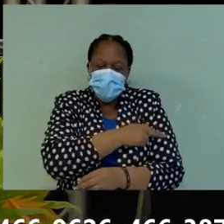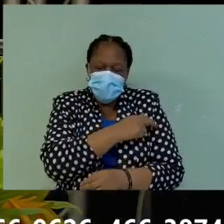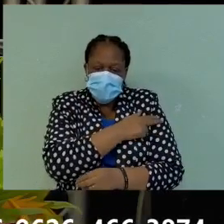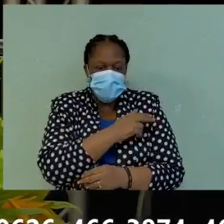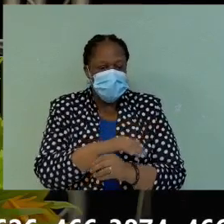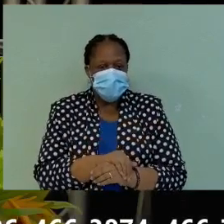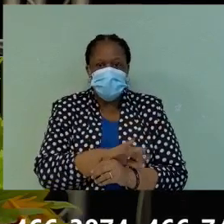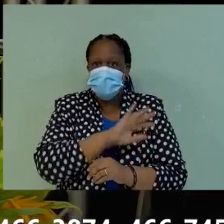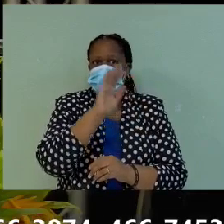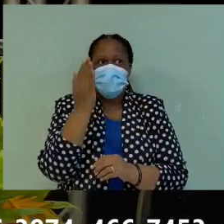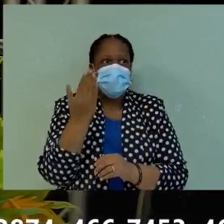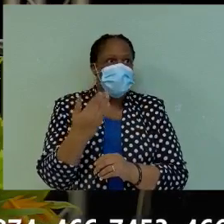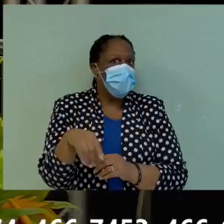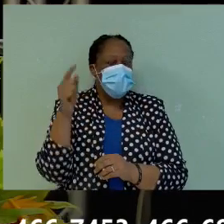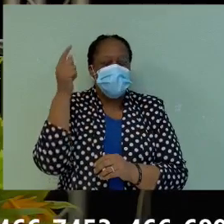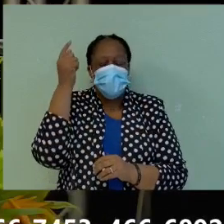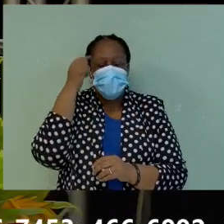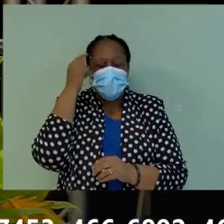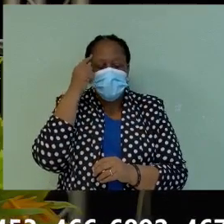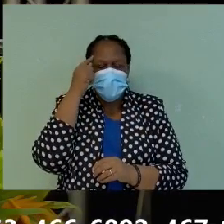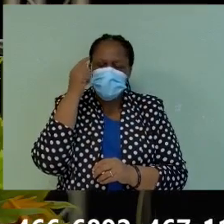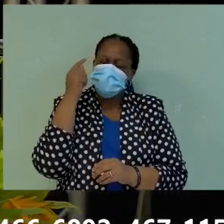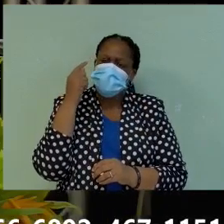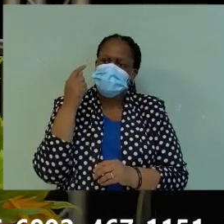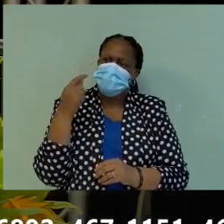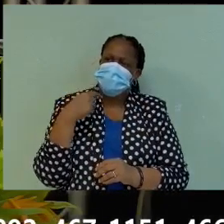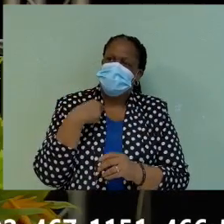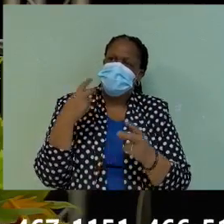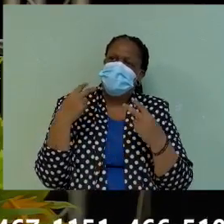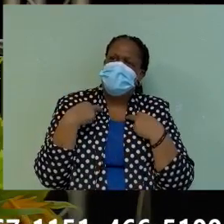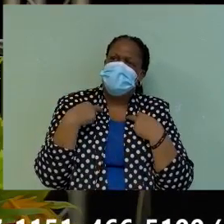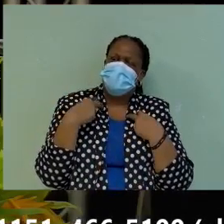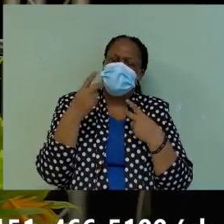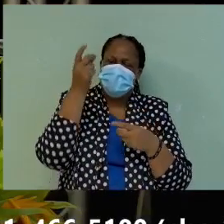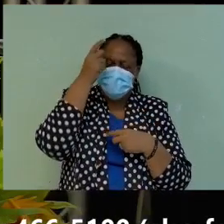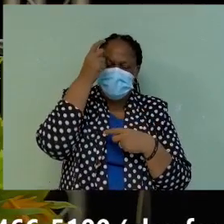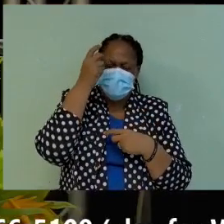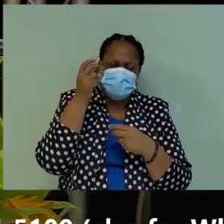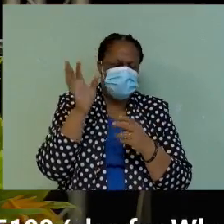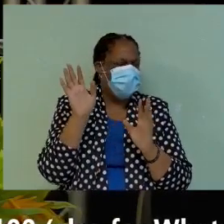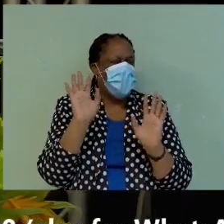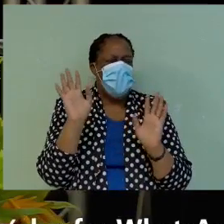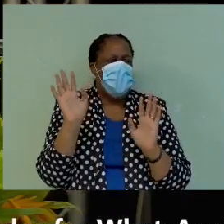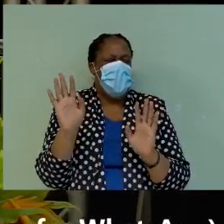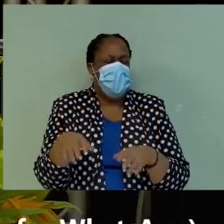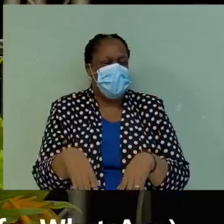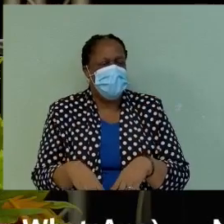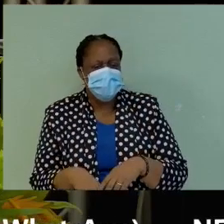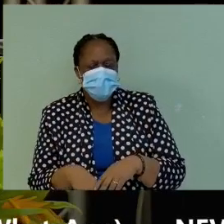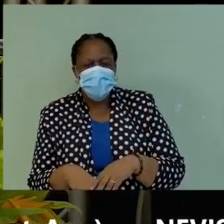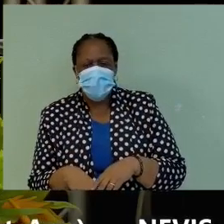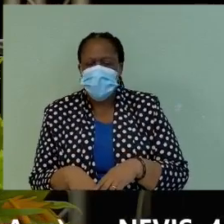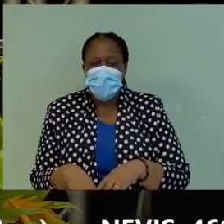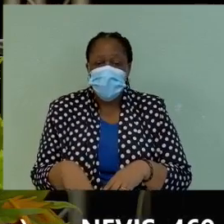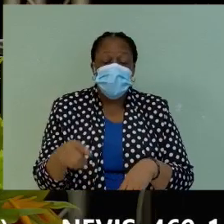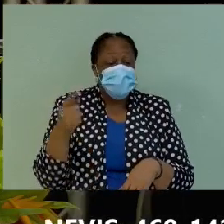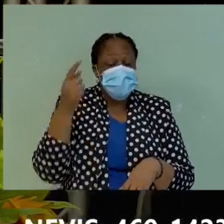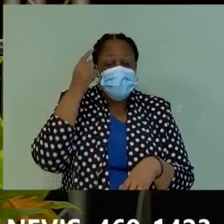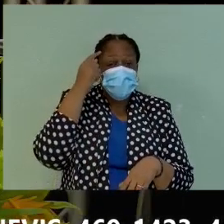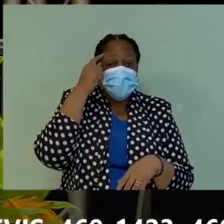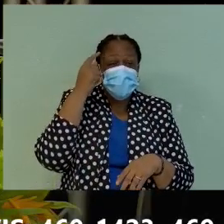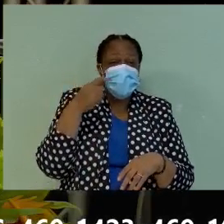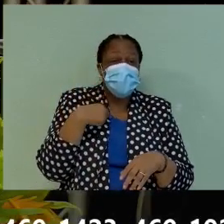my wildest dreams thought I would have had to prepare myself mentally and physically to fight this disease